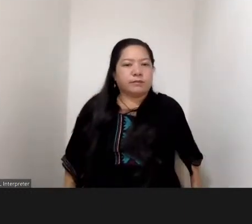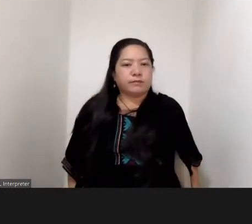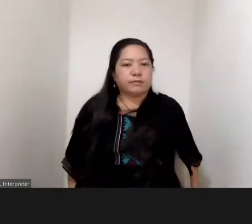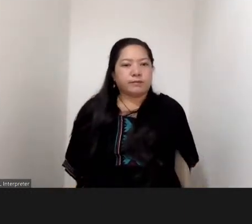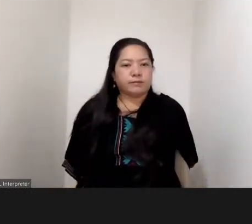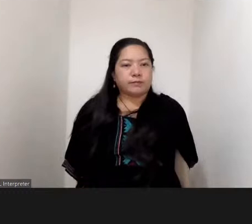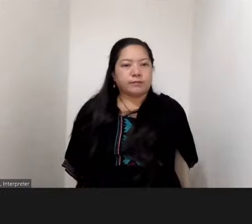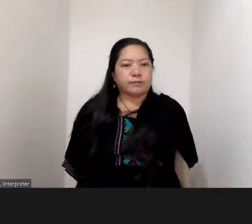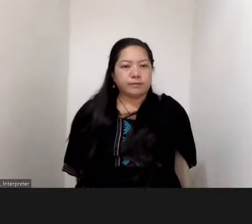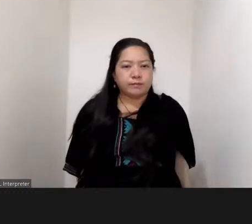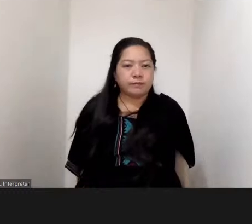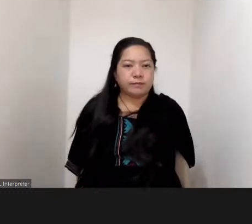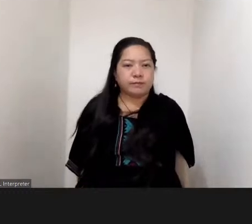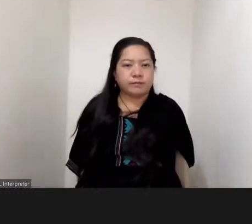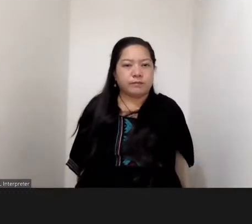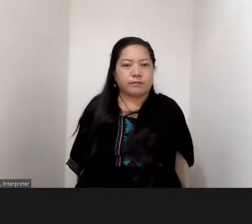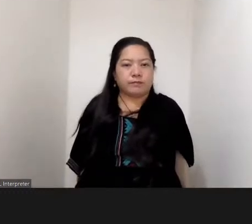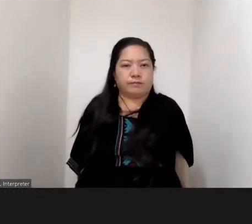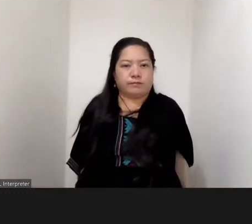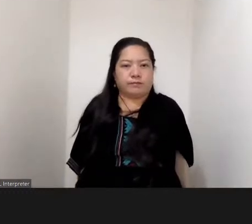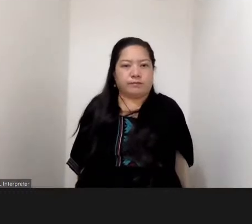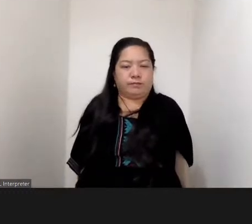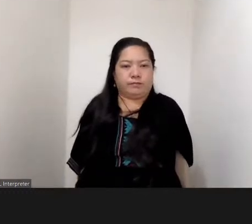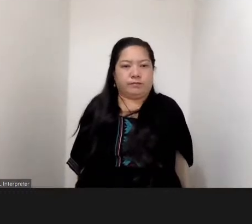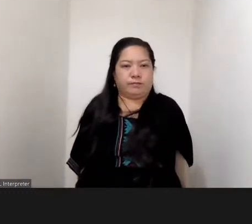But because now there is the